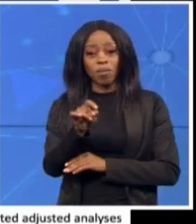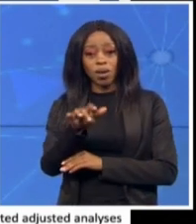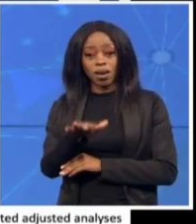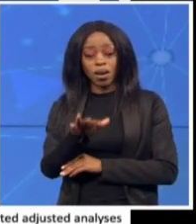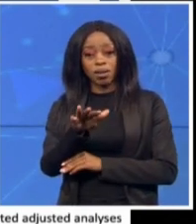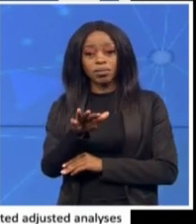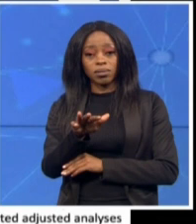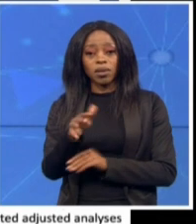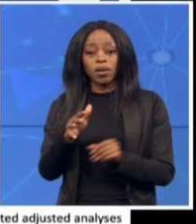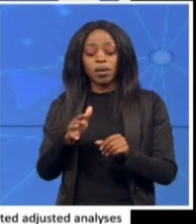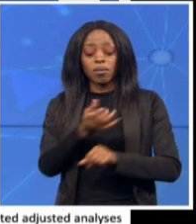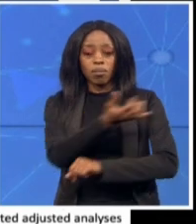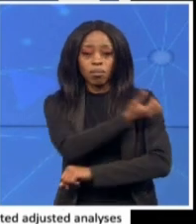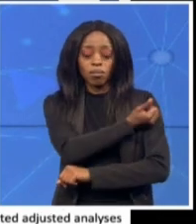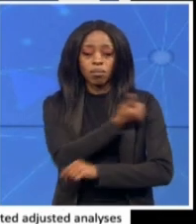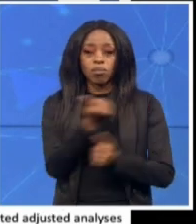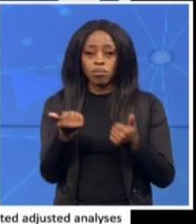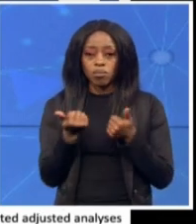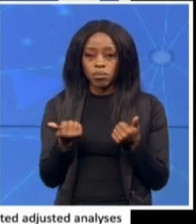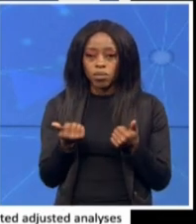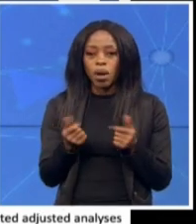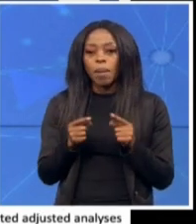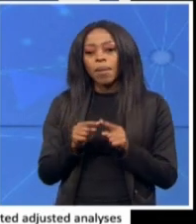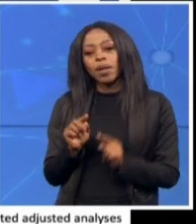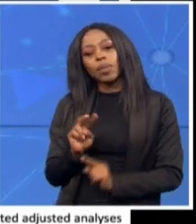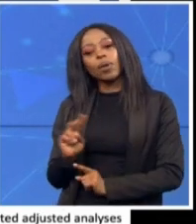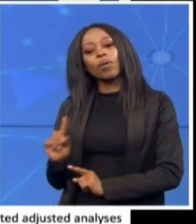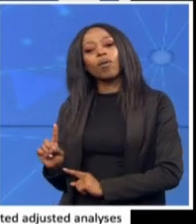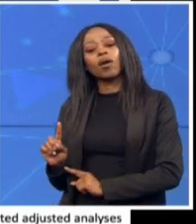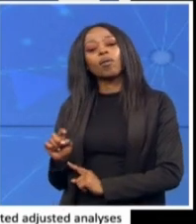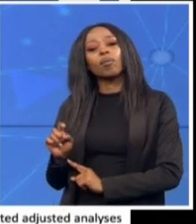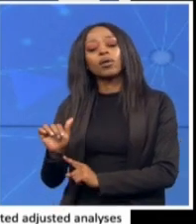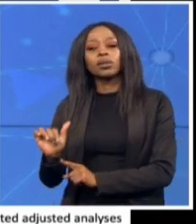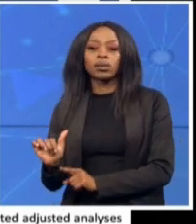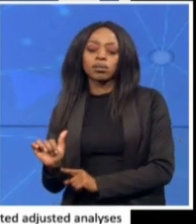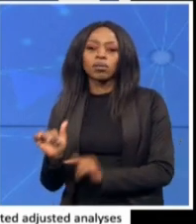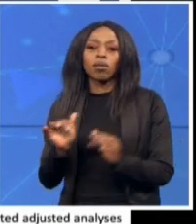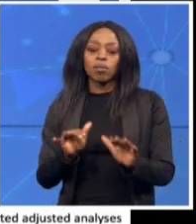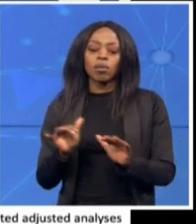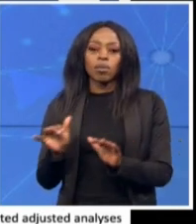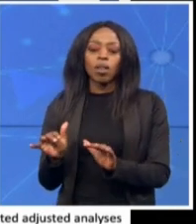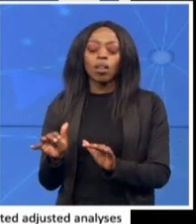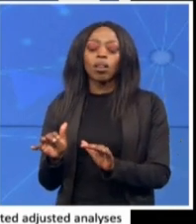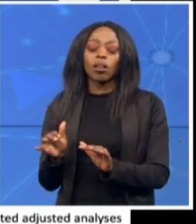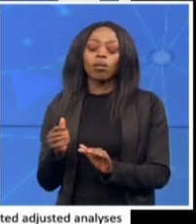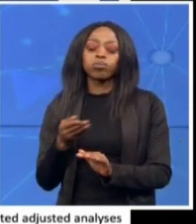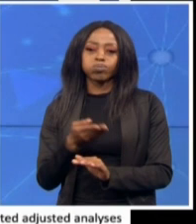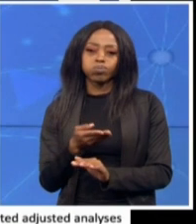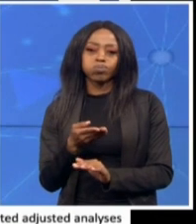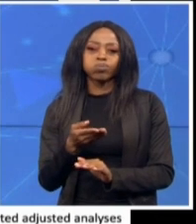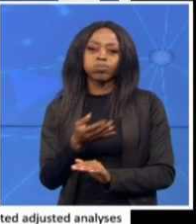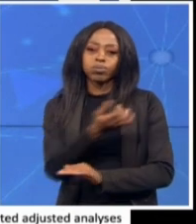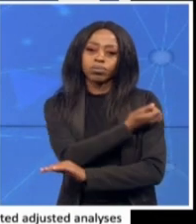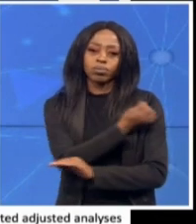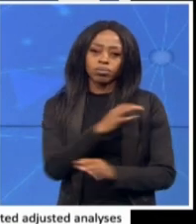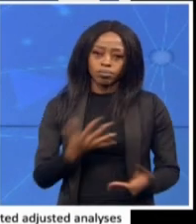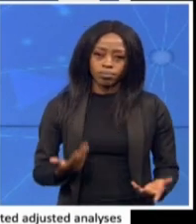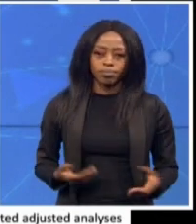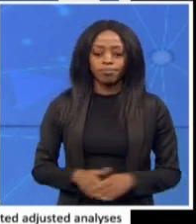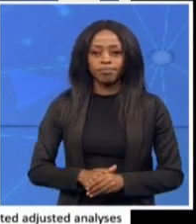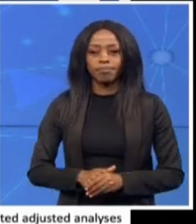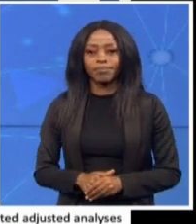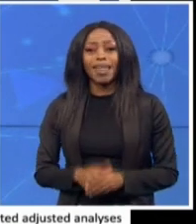only 21.6% of cases was in that group. So the raw data now suggests